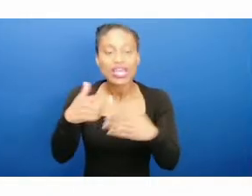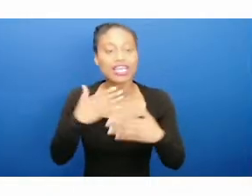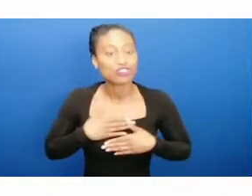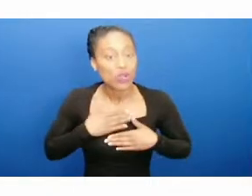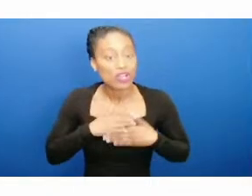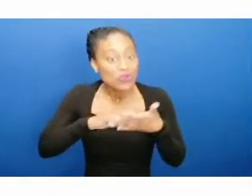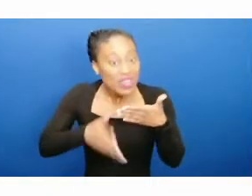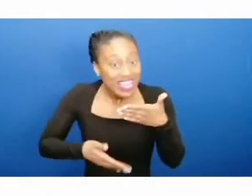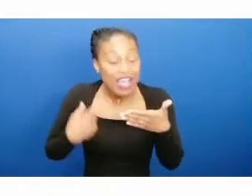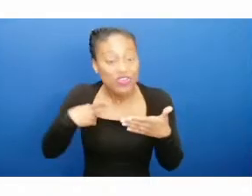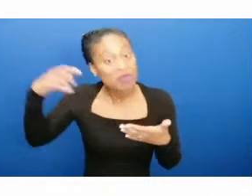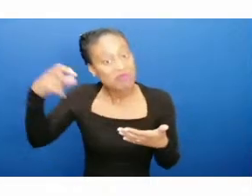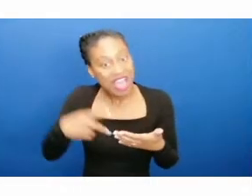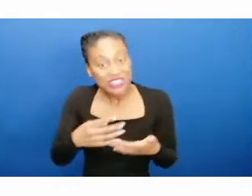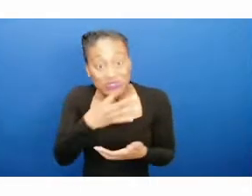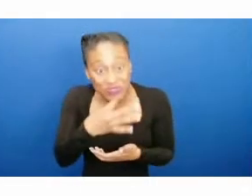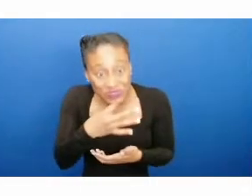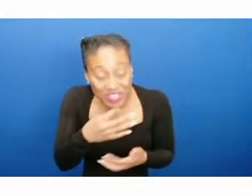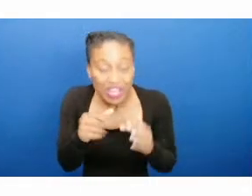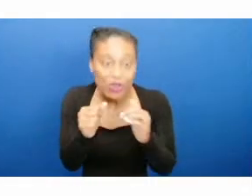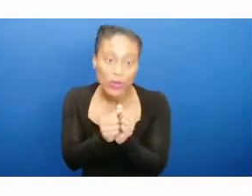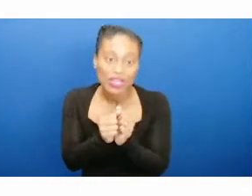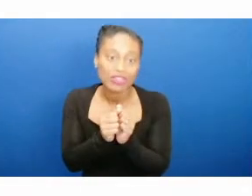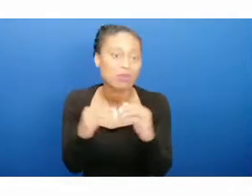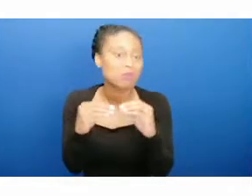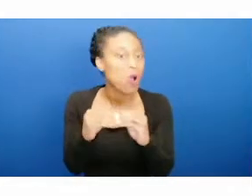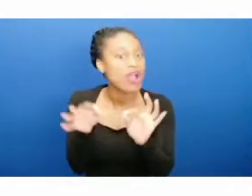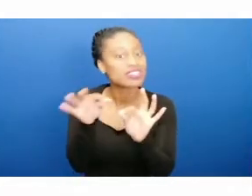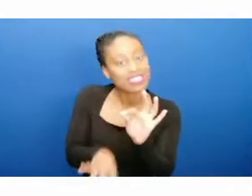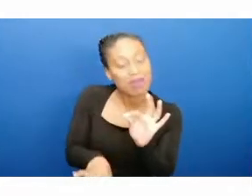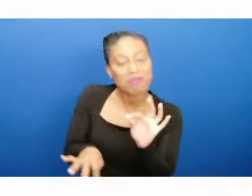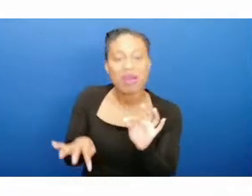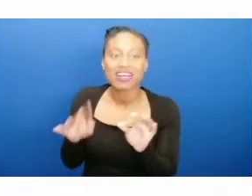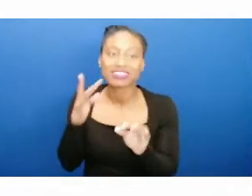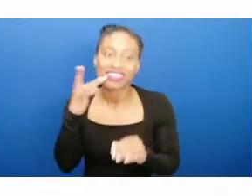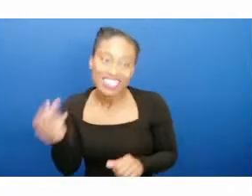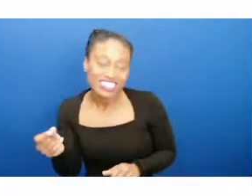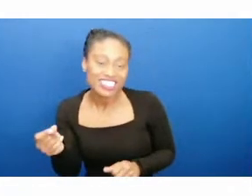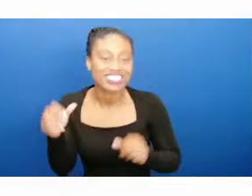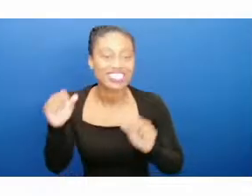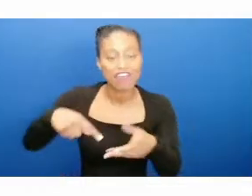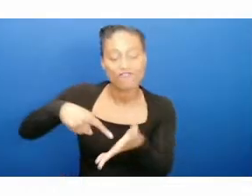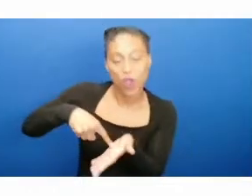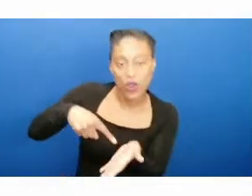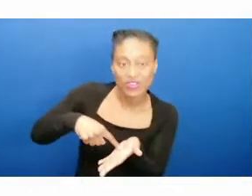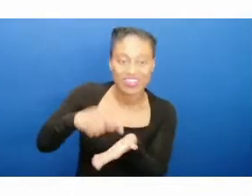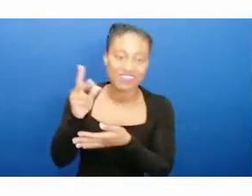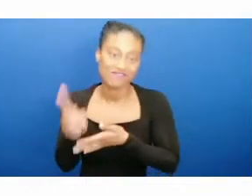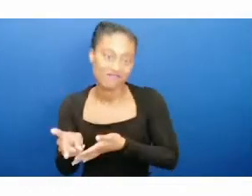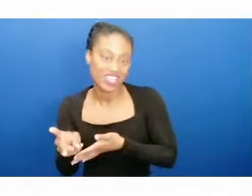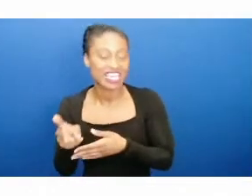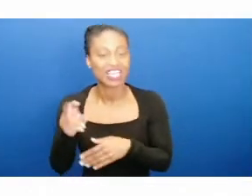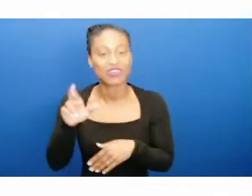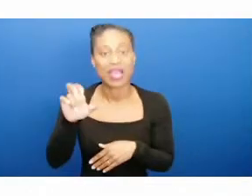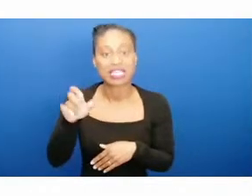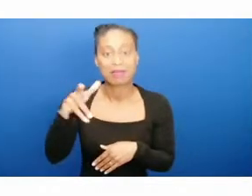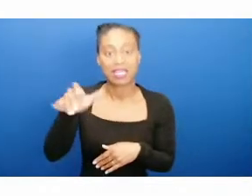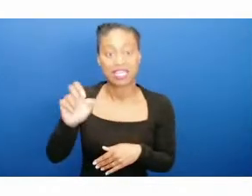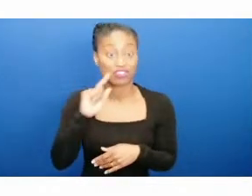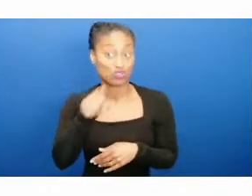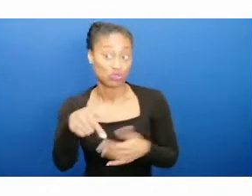be back very soon with more simple, delicious, and affordable vegan recipes for you to try